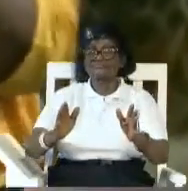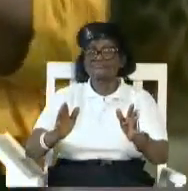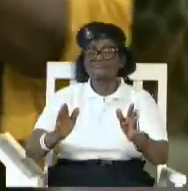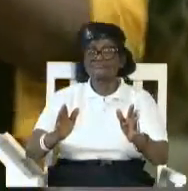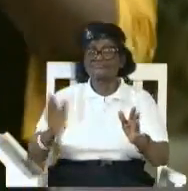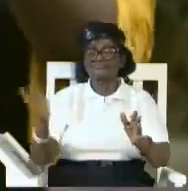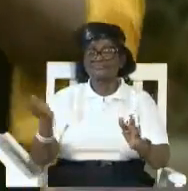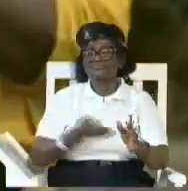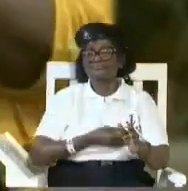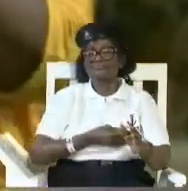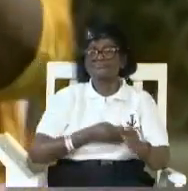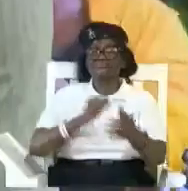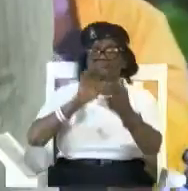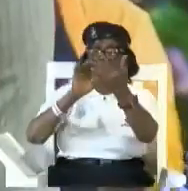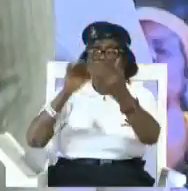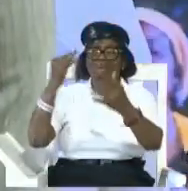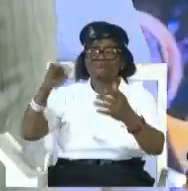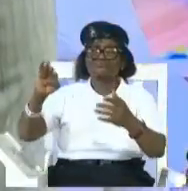our hope of glory,